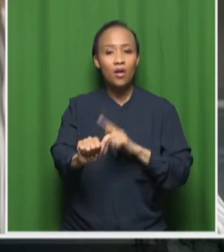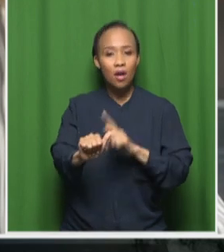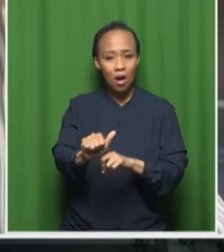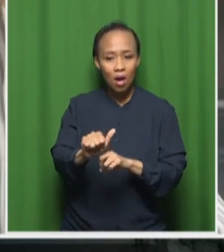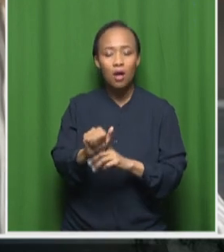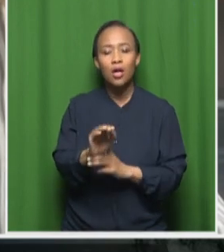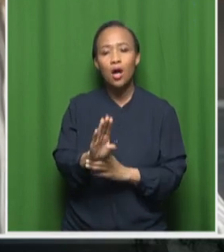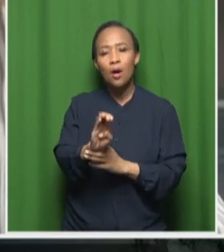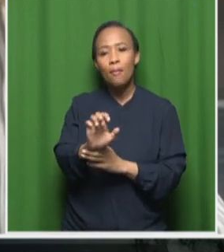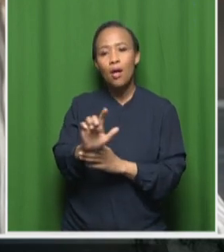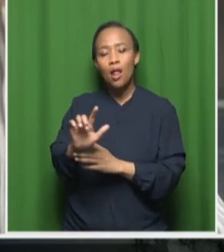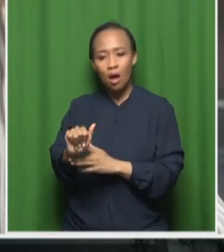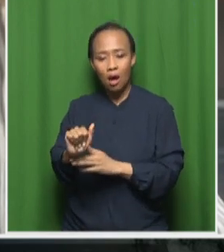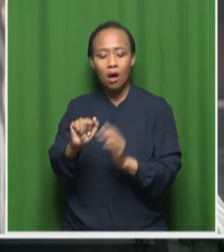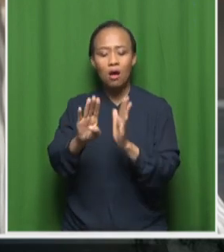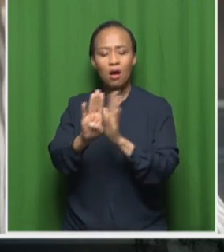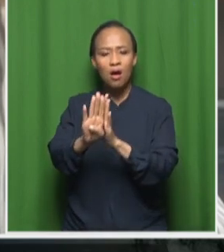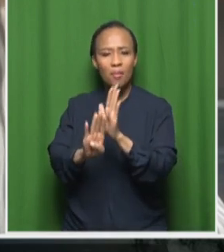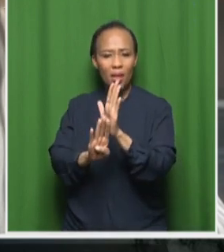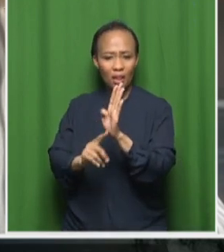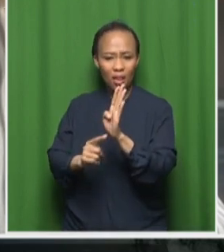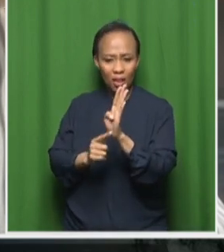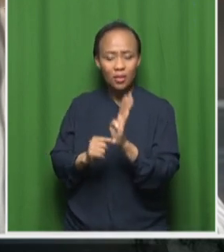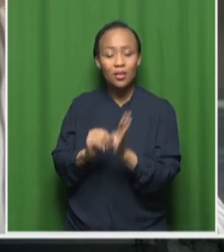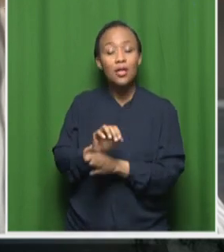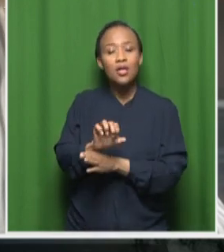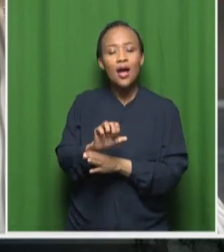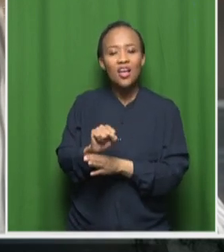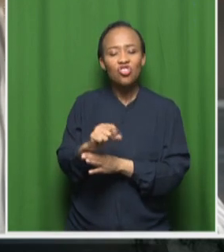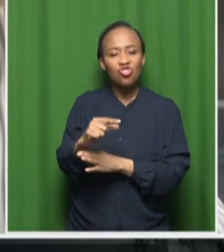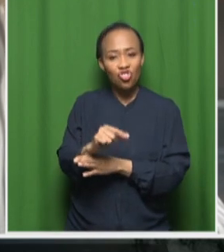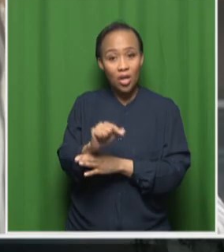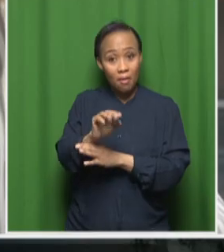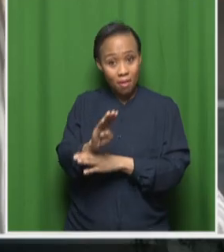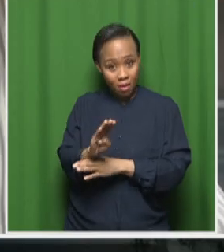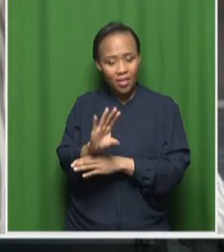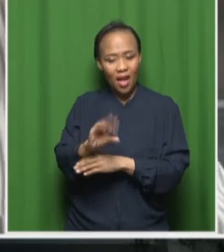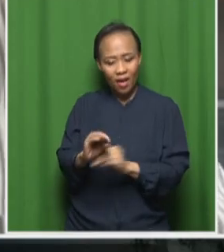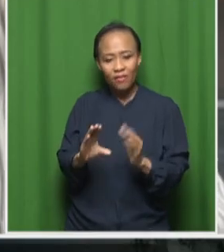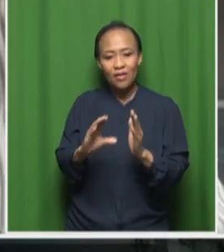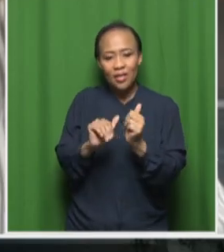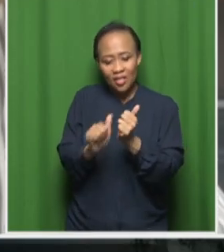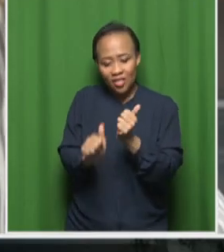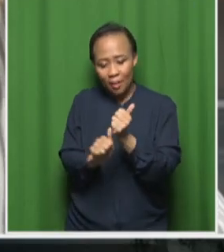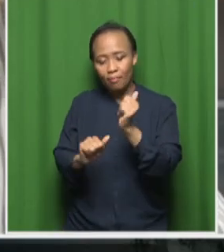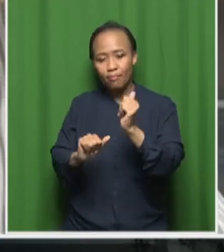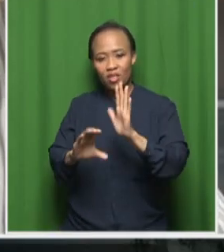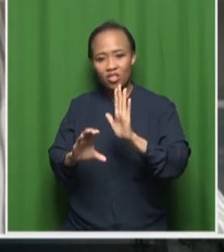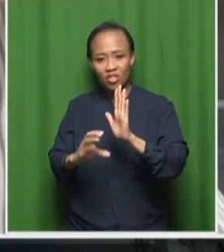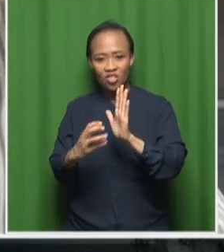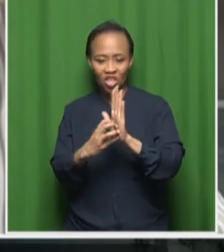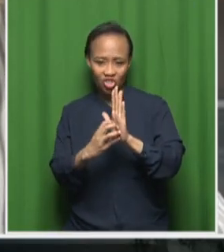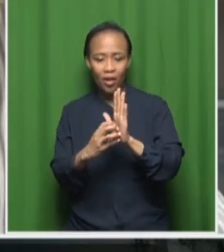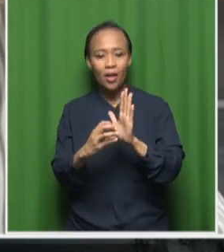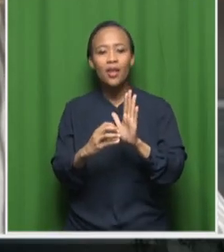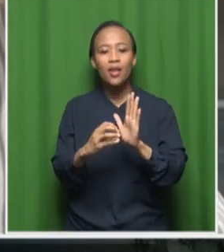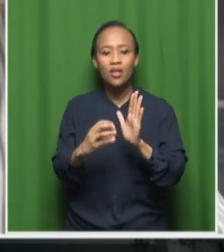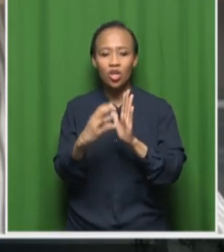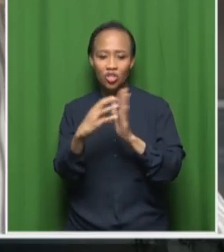Bill provides that the governing body of a public school may, subject to subsection 13, determine the language policy of the school subject